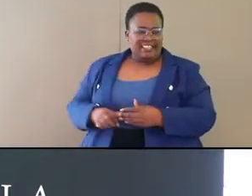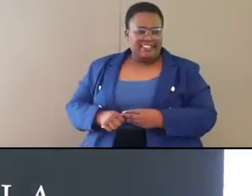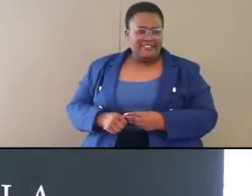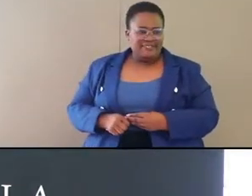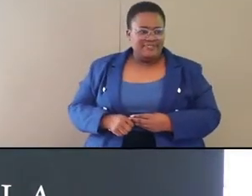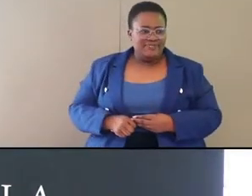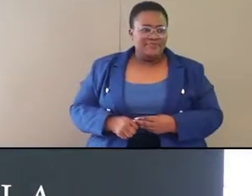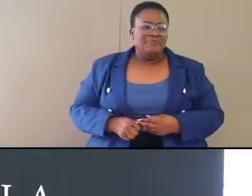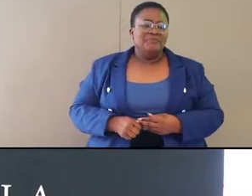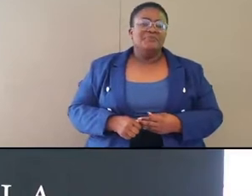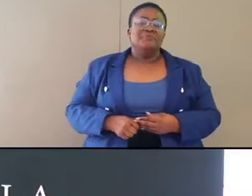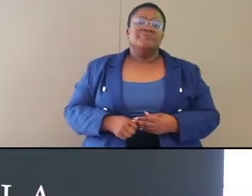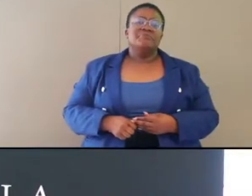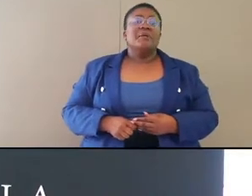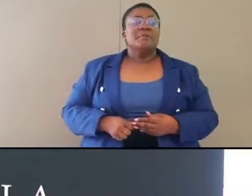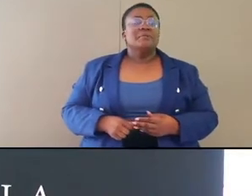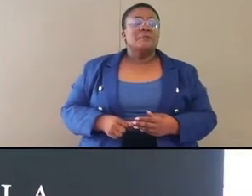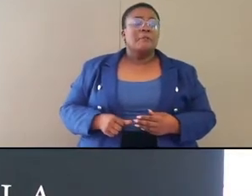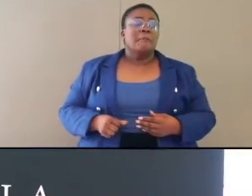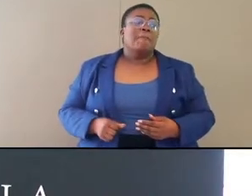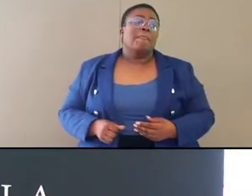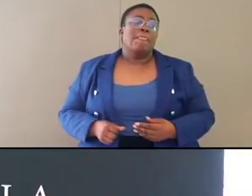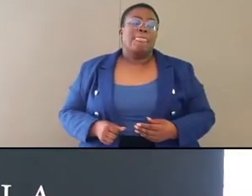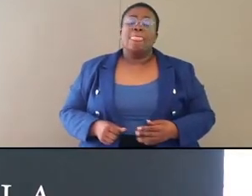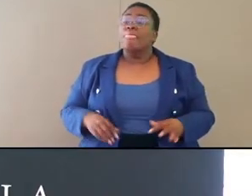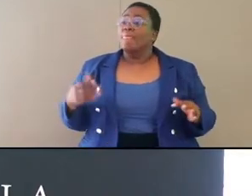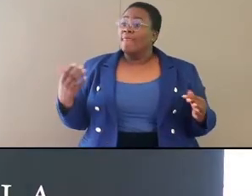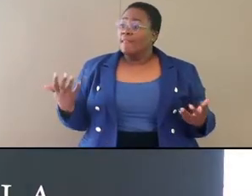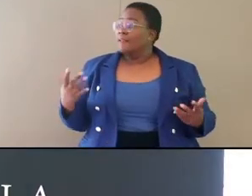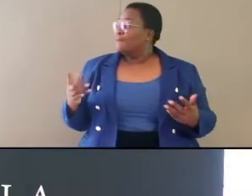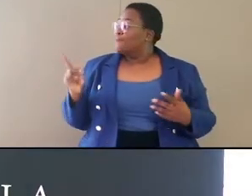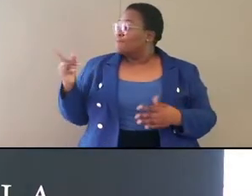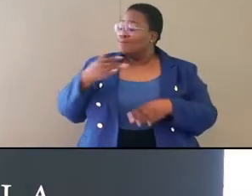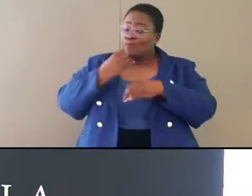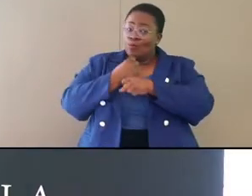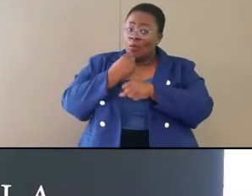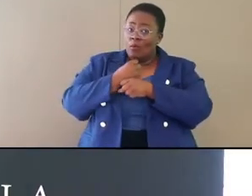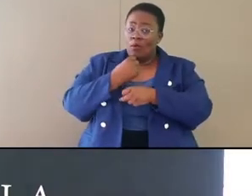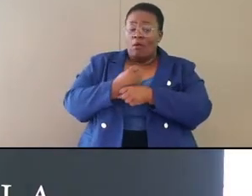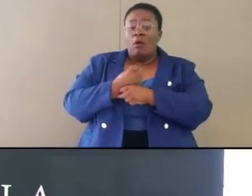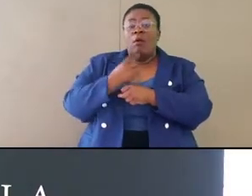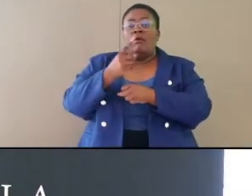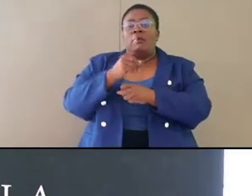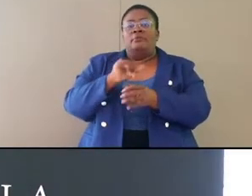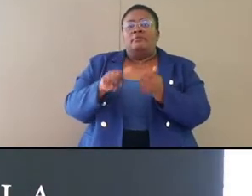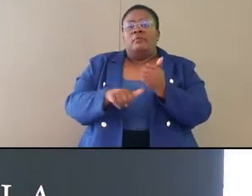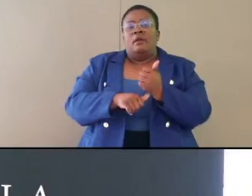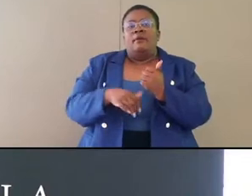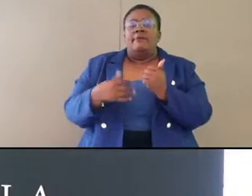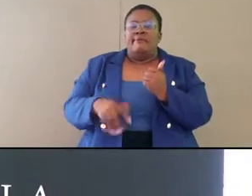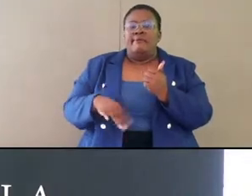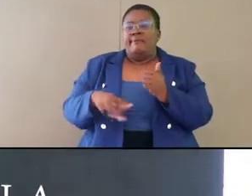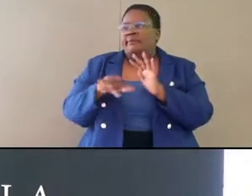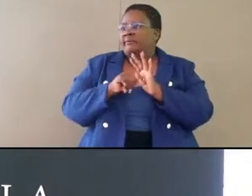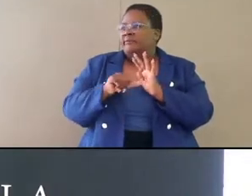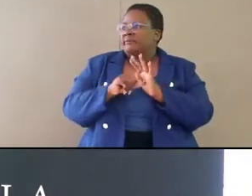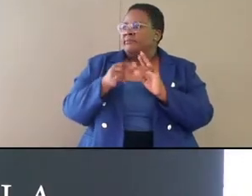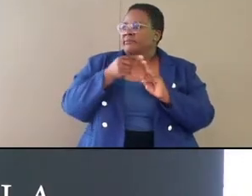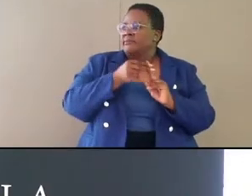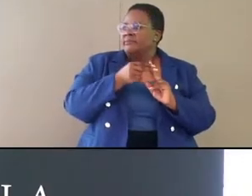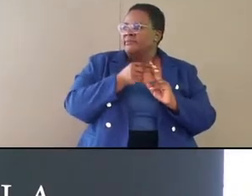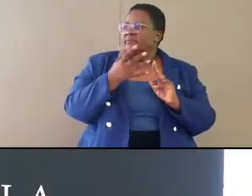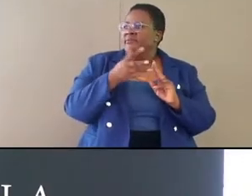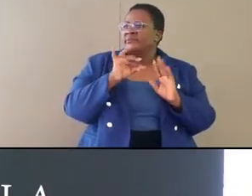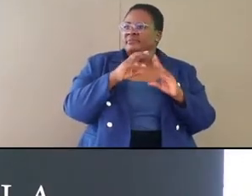So I think that this work really falls under a very, very important unit in the